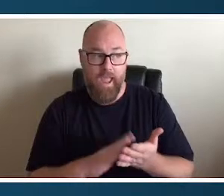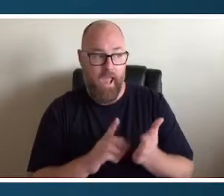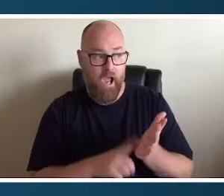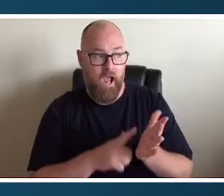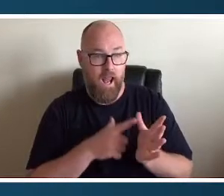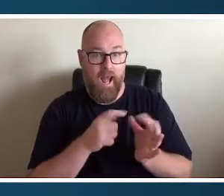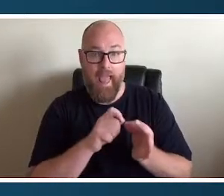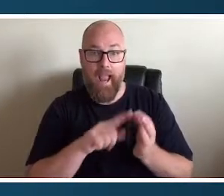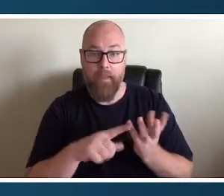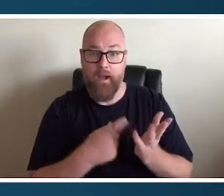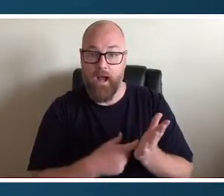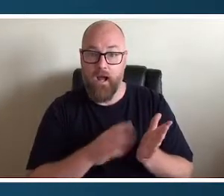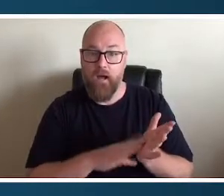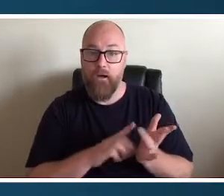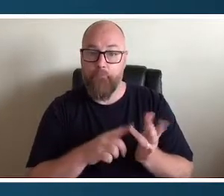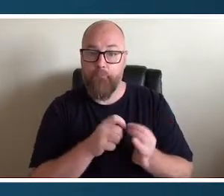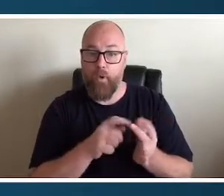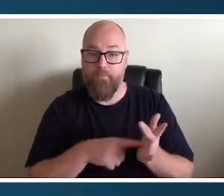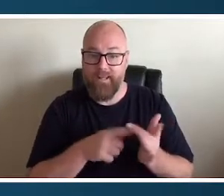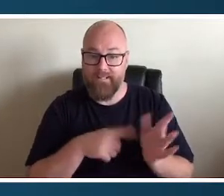workers